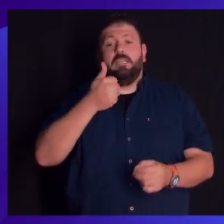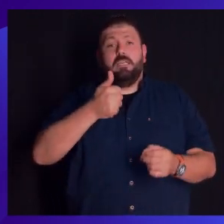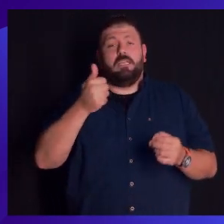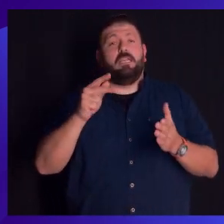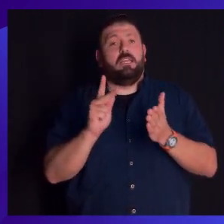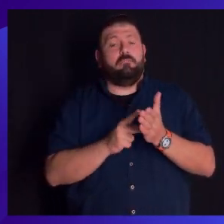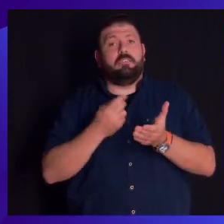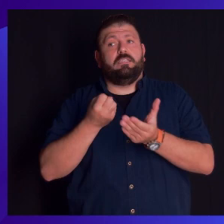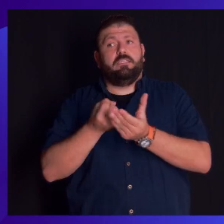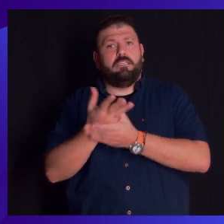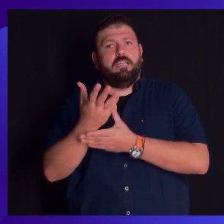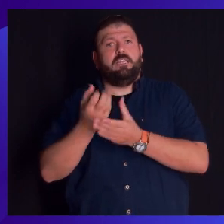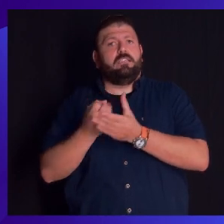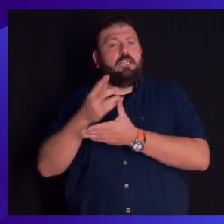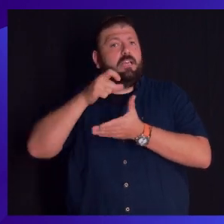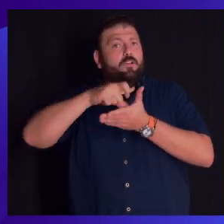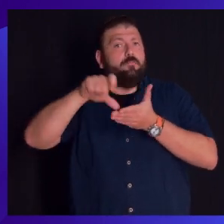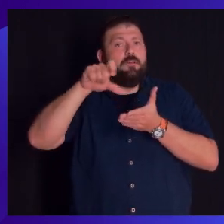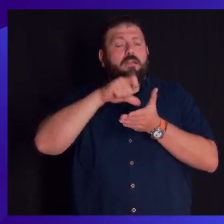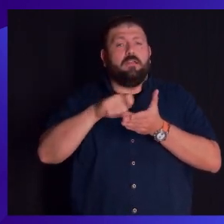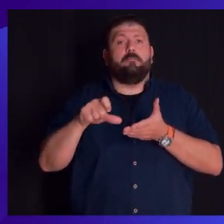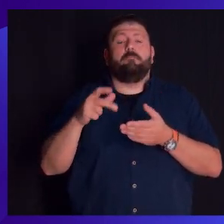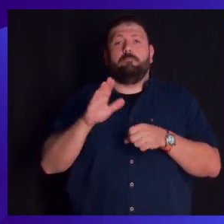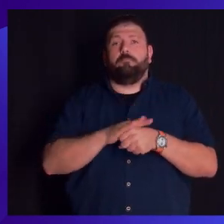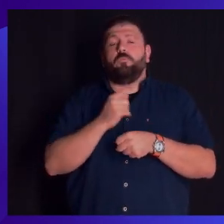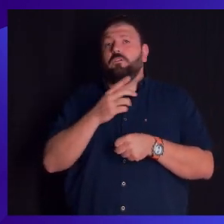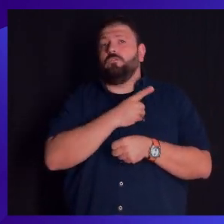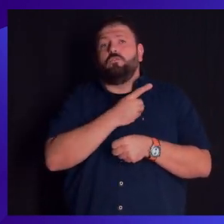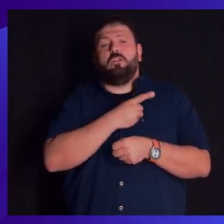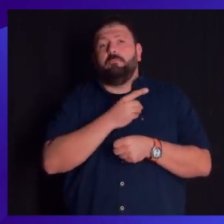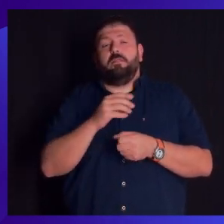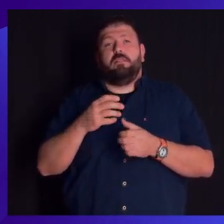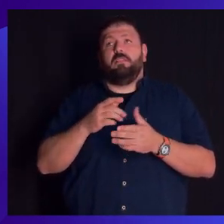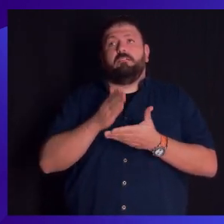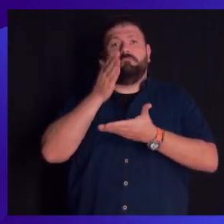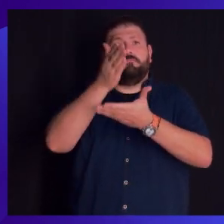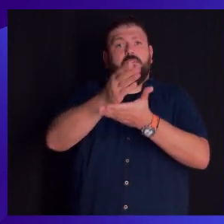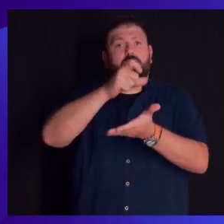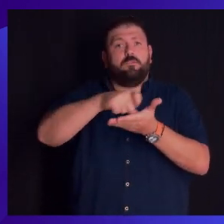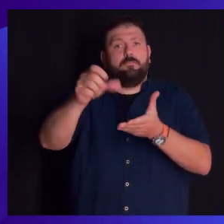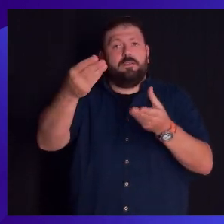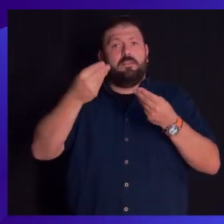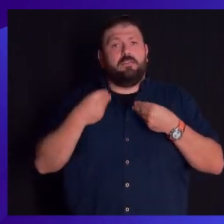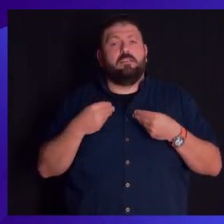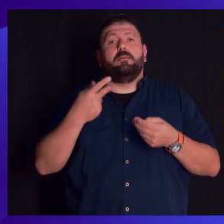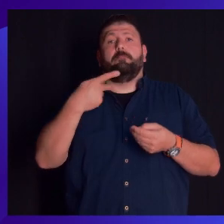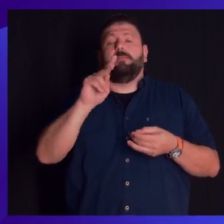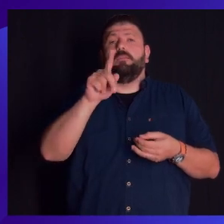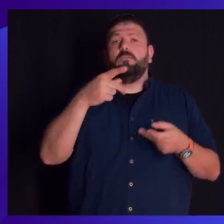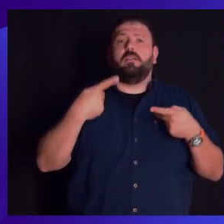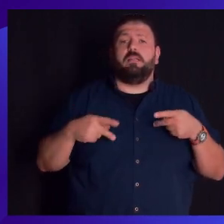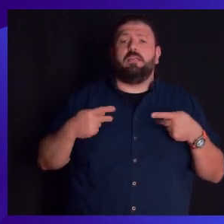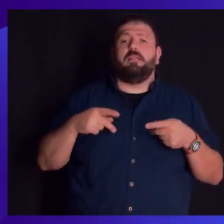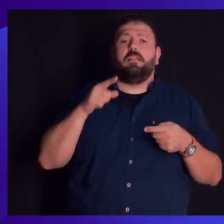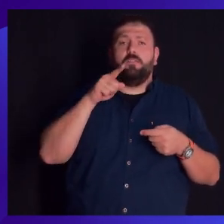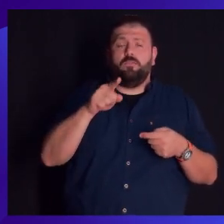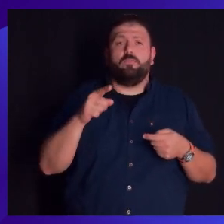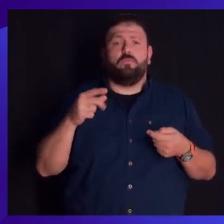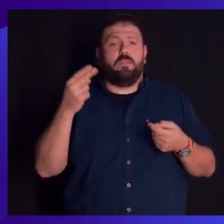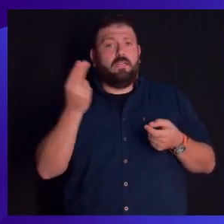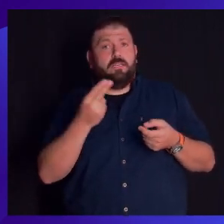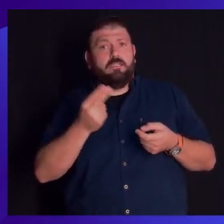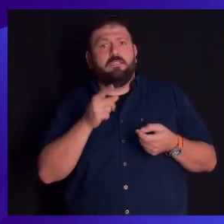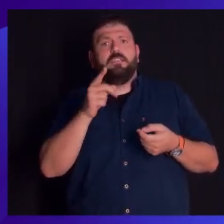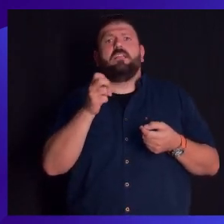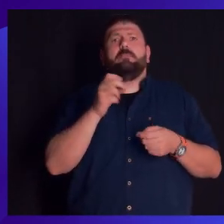And every time I would go because we only could go out for groceries, she said, "You know what?